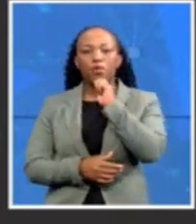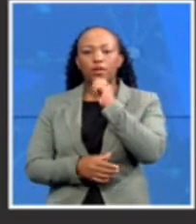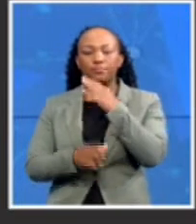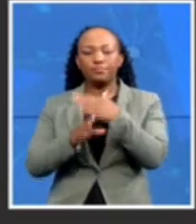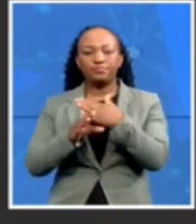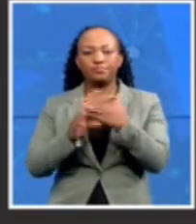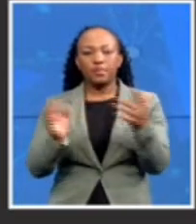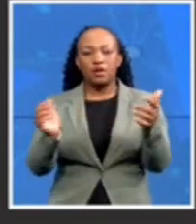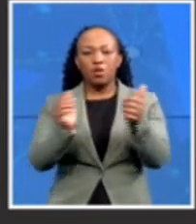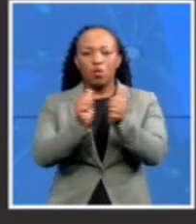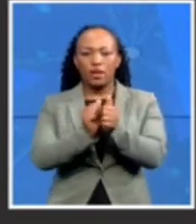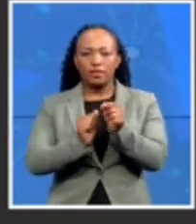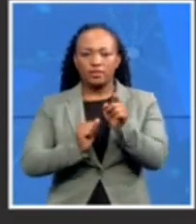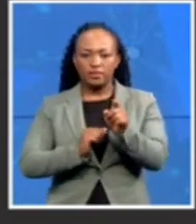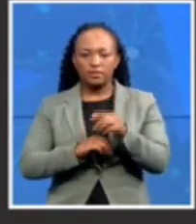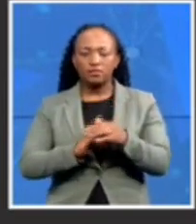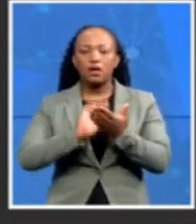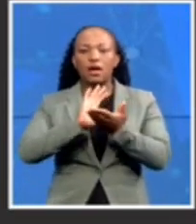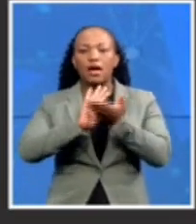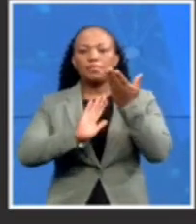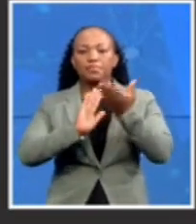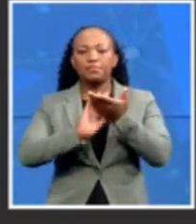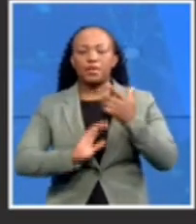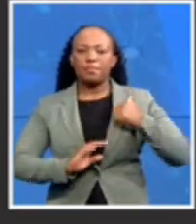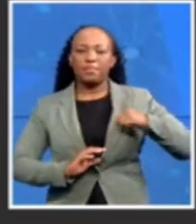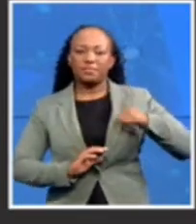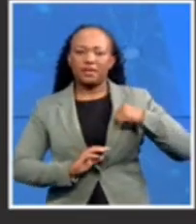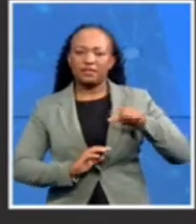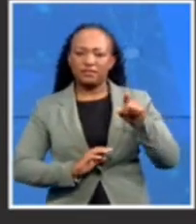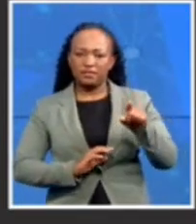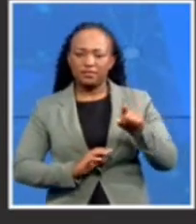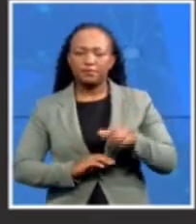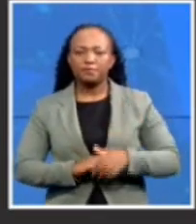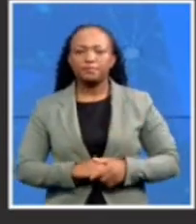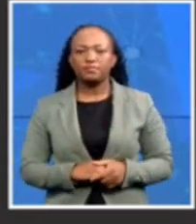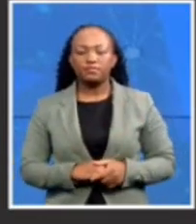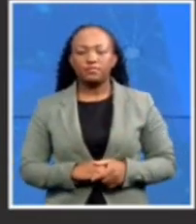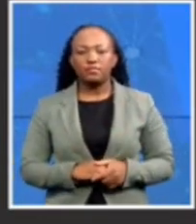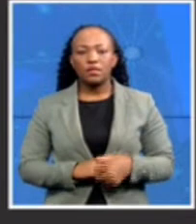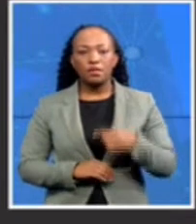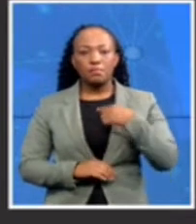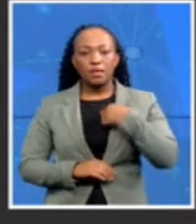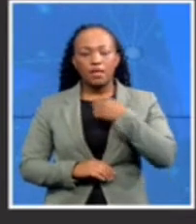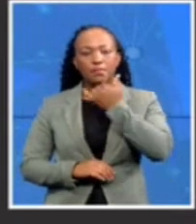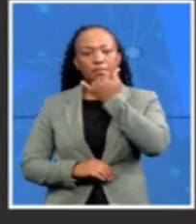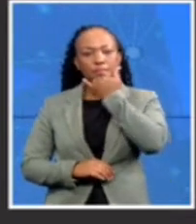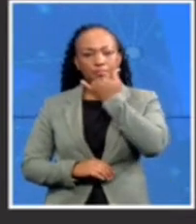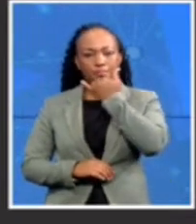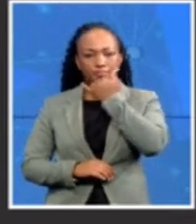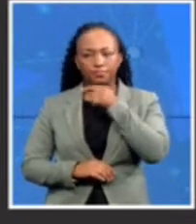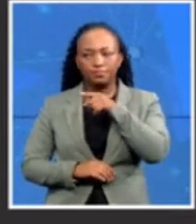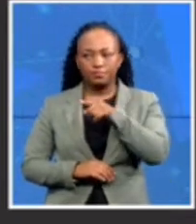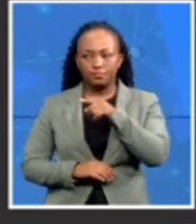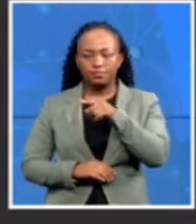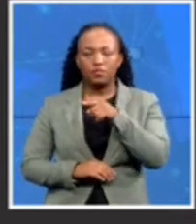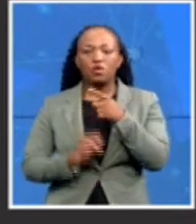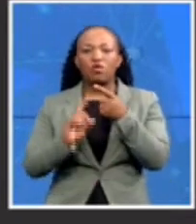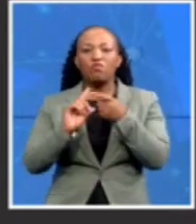side, I'm also pleased to announce that since the last briefing that we've had